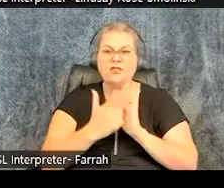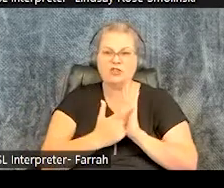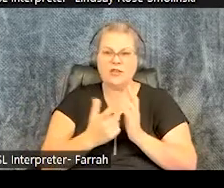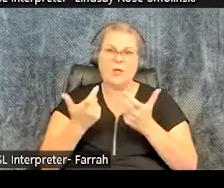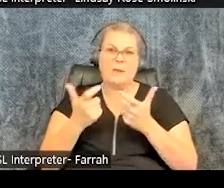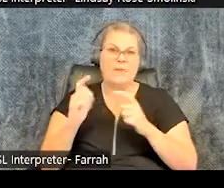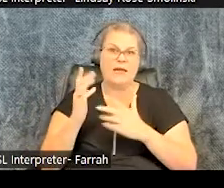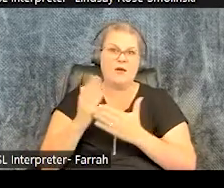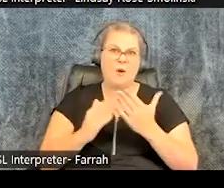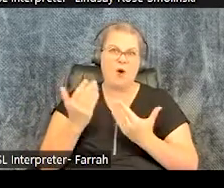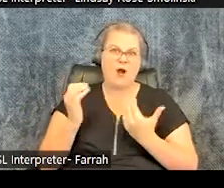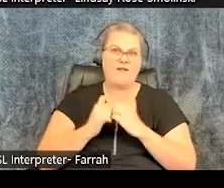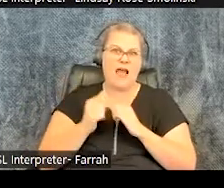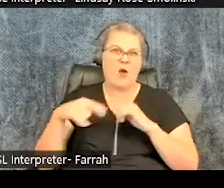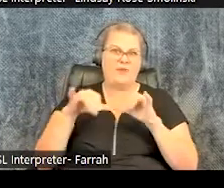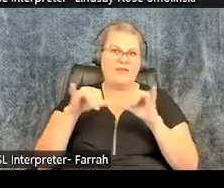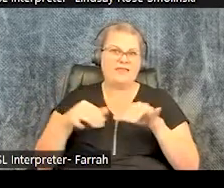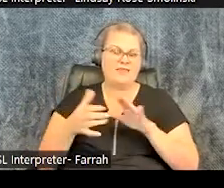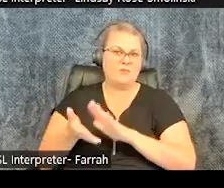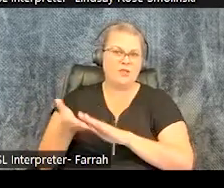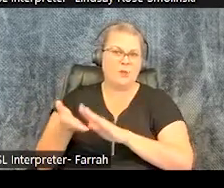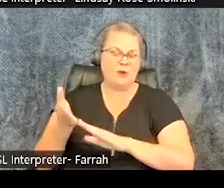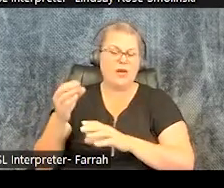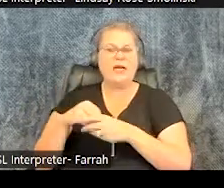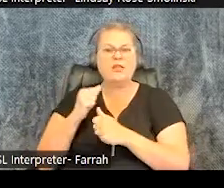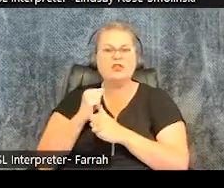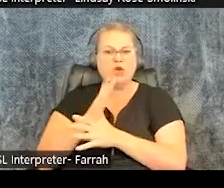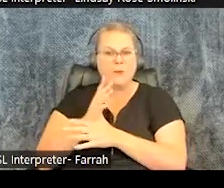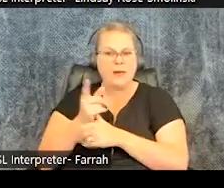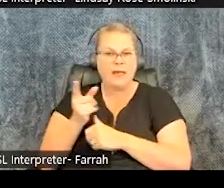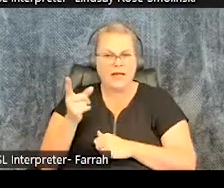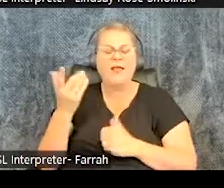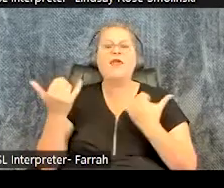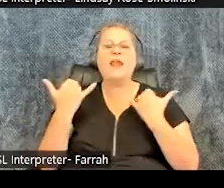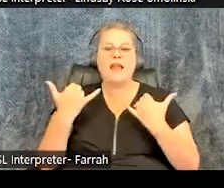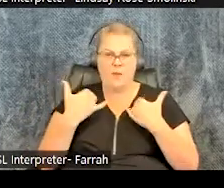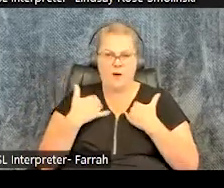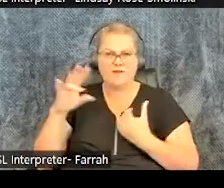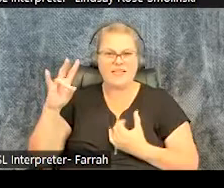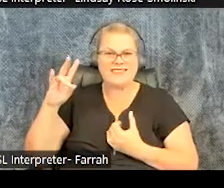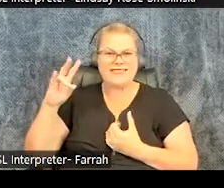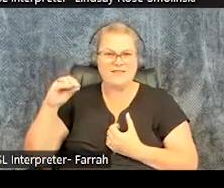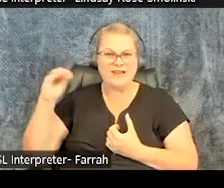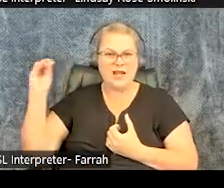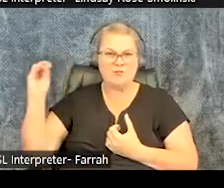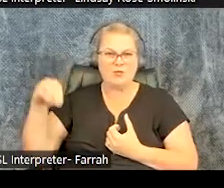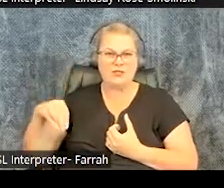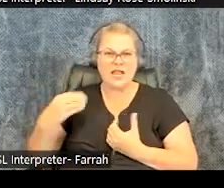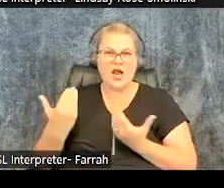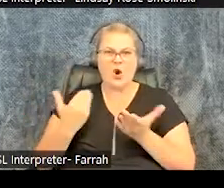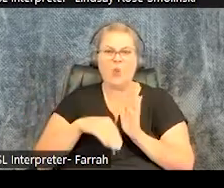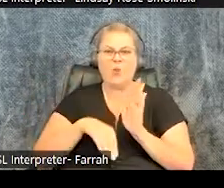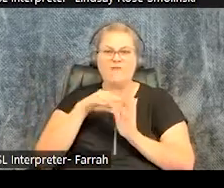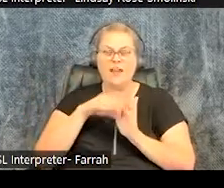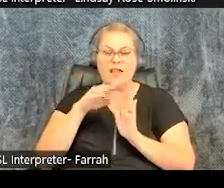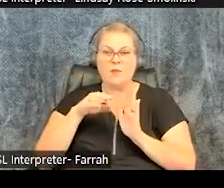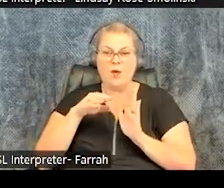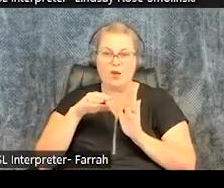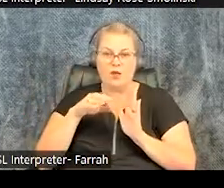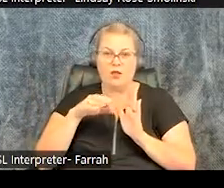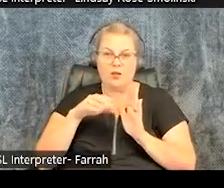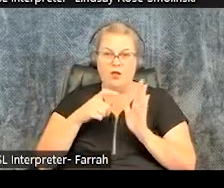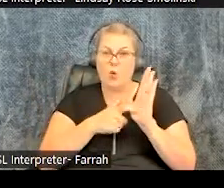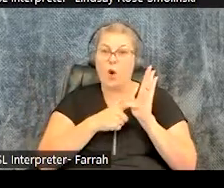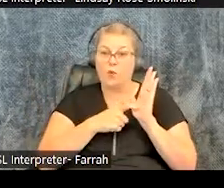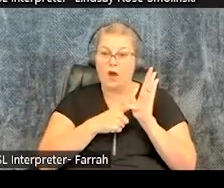of how these systems operate. In Germany, they now have a 70% refillable quota for beverage